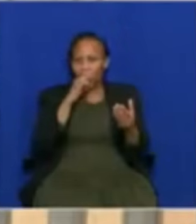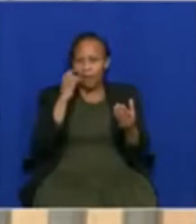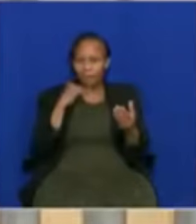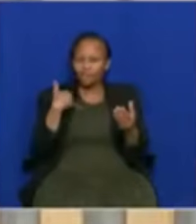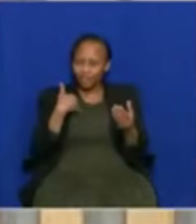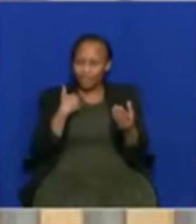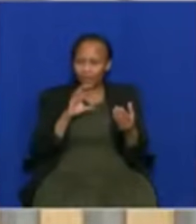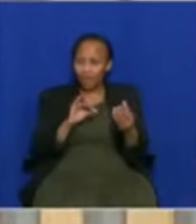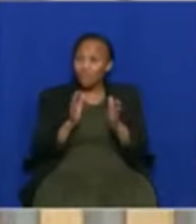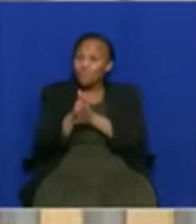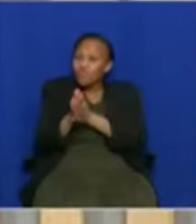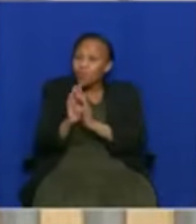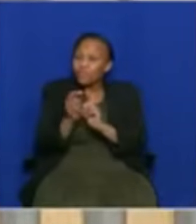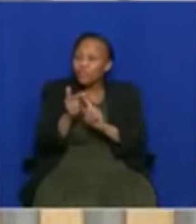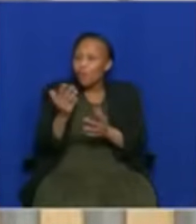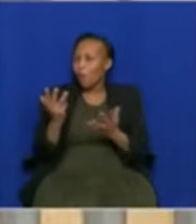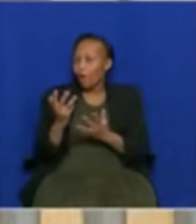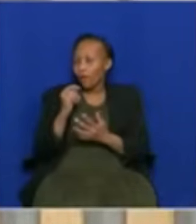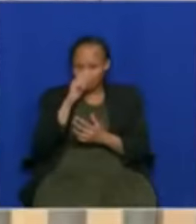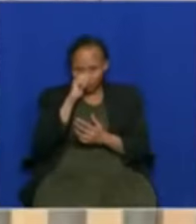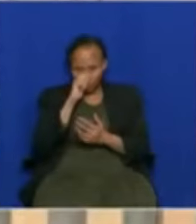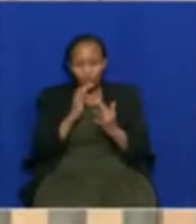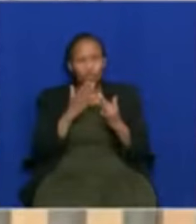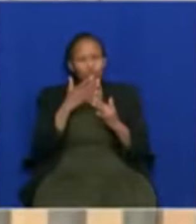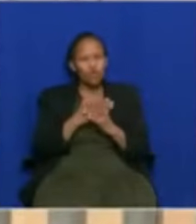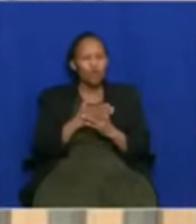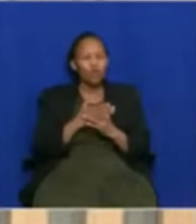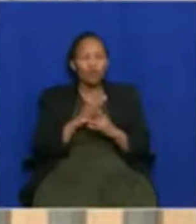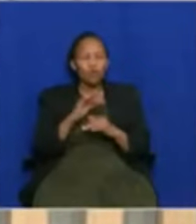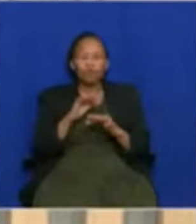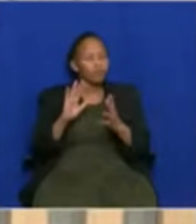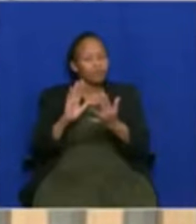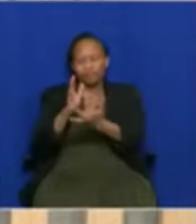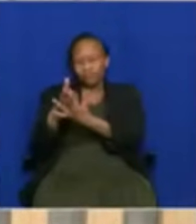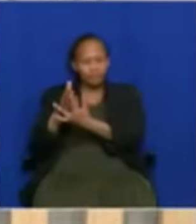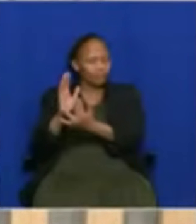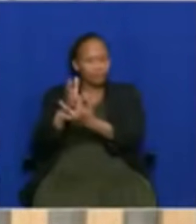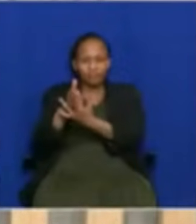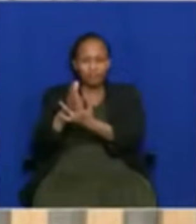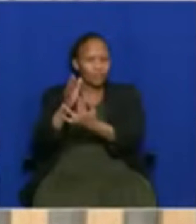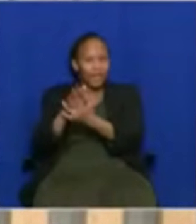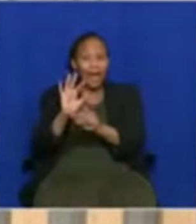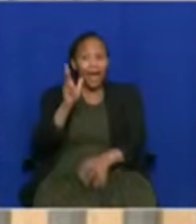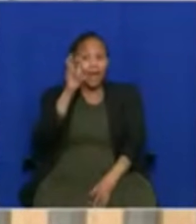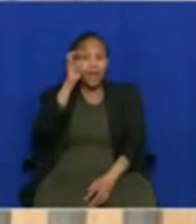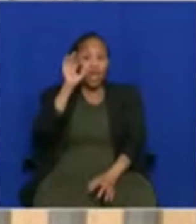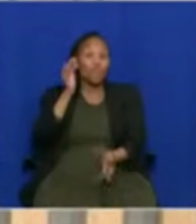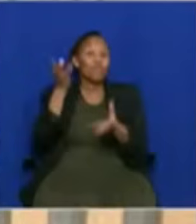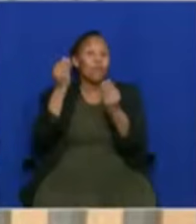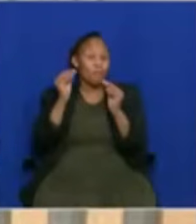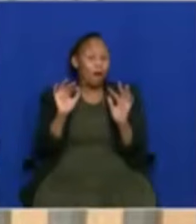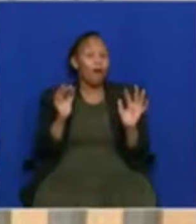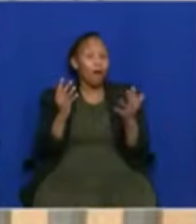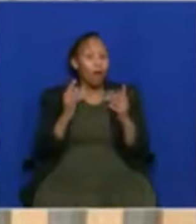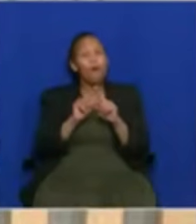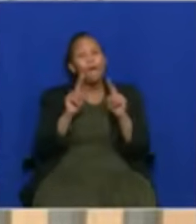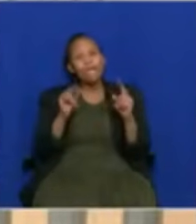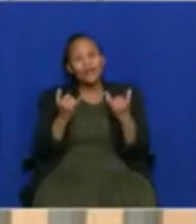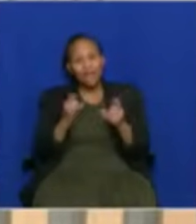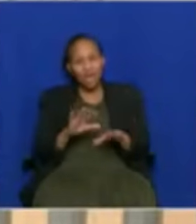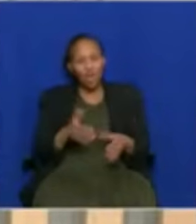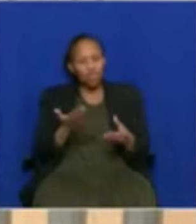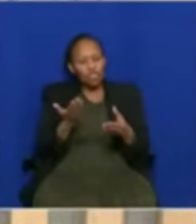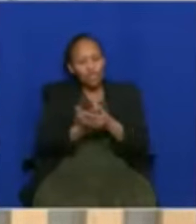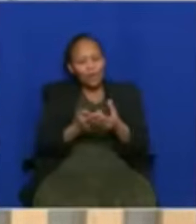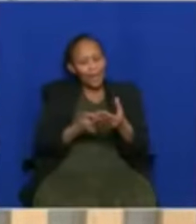Through the investigation process. No, I hear how Yes. you obtained them. I want to know what in the docket tells me when you acquired